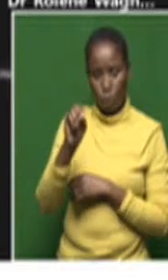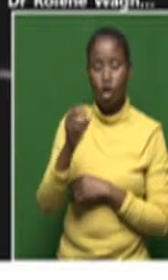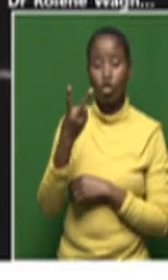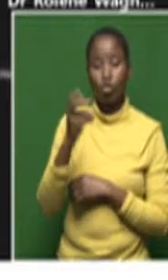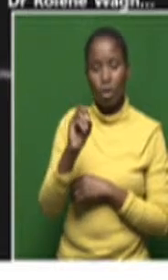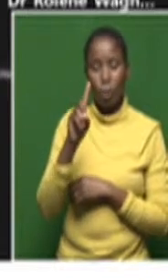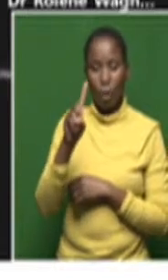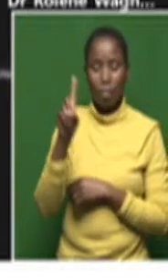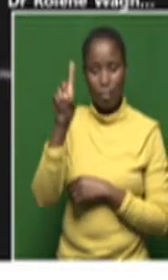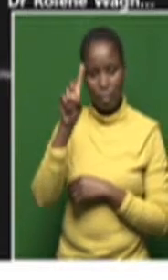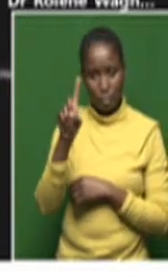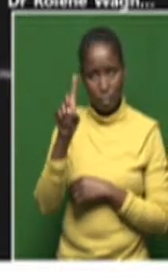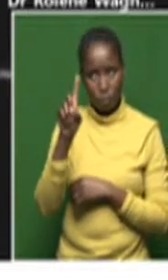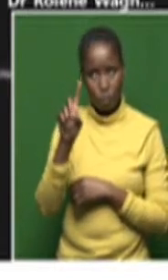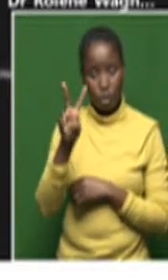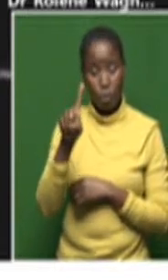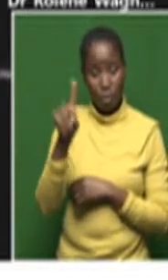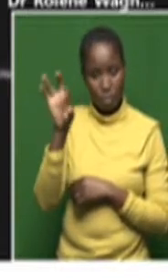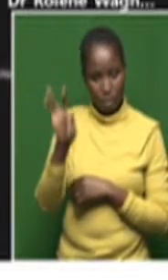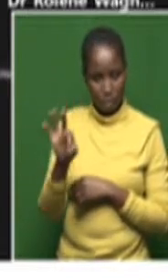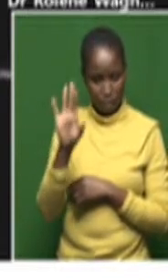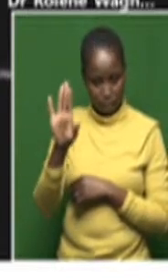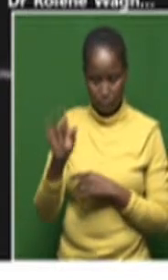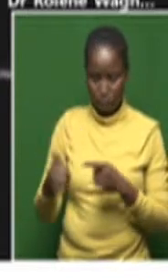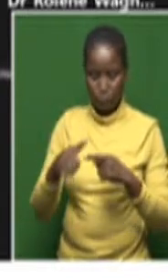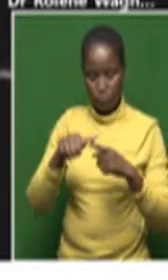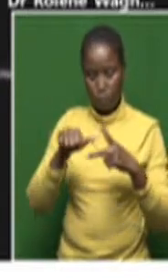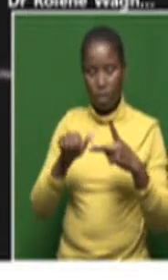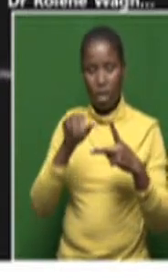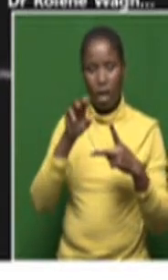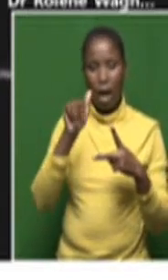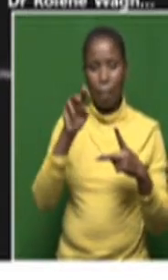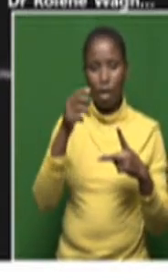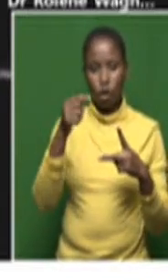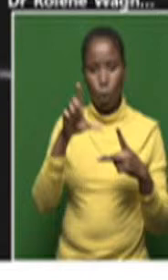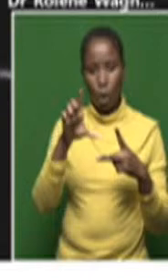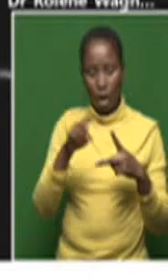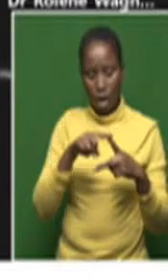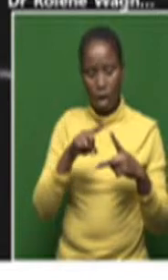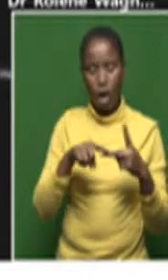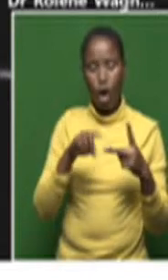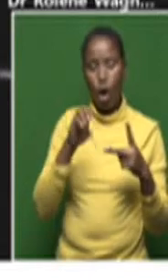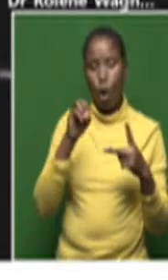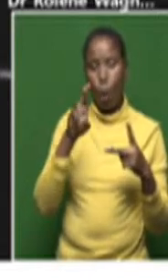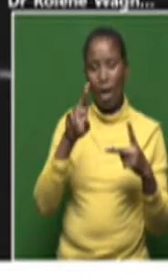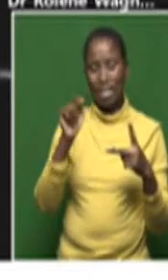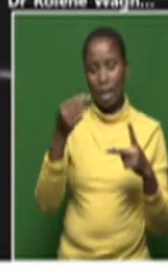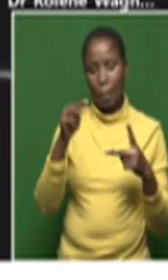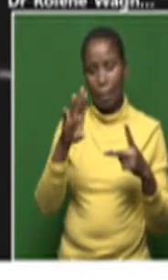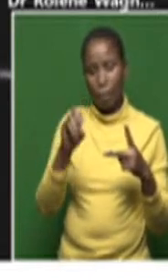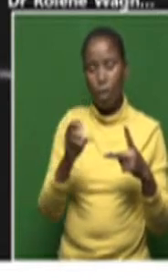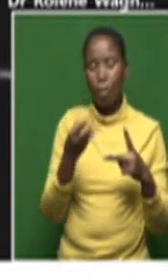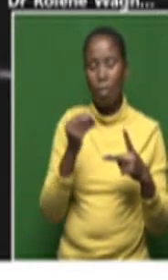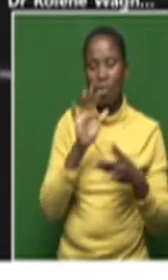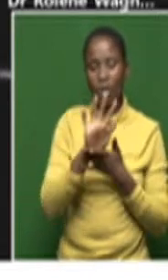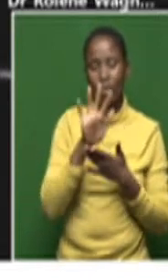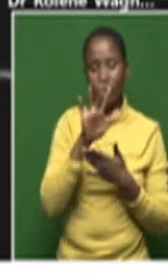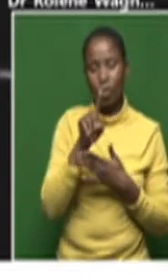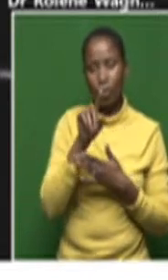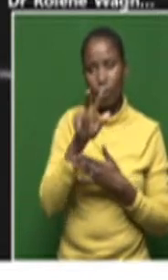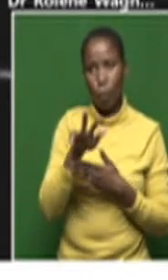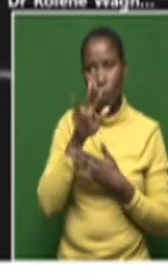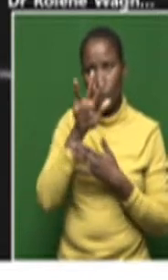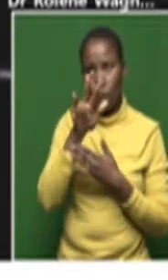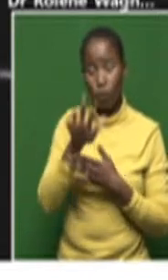that total came from that area, followed by Amatoli and OR Tambo, which made up 15 and 14%